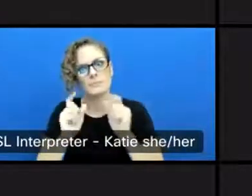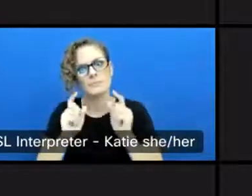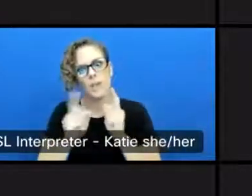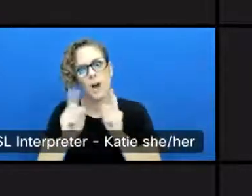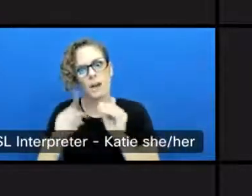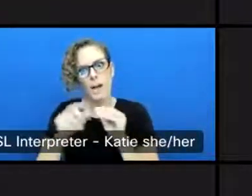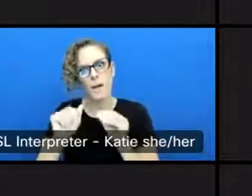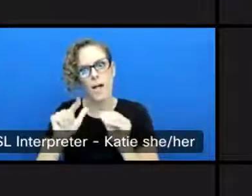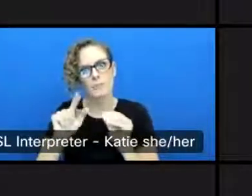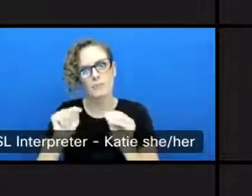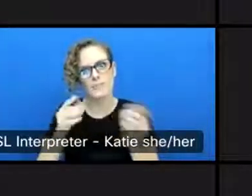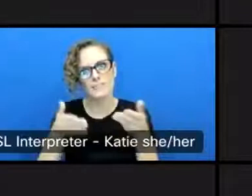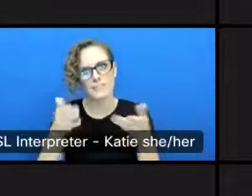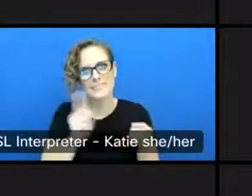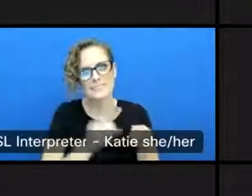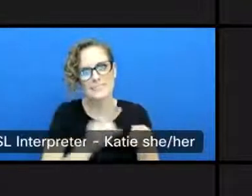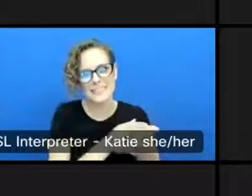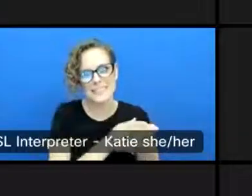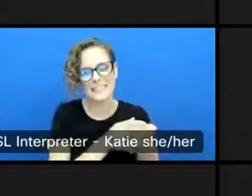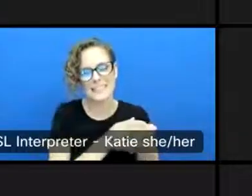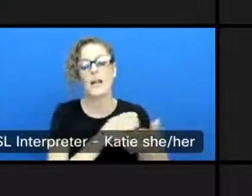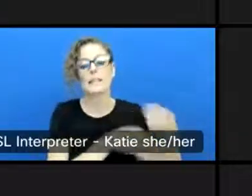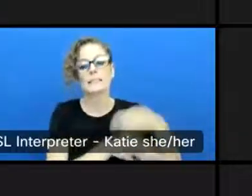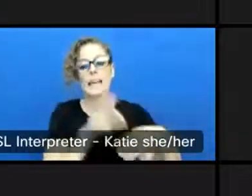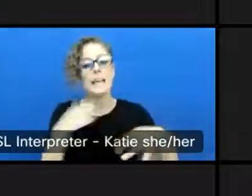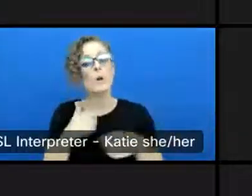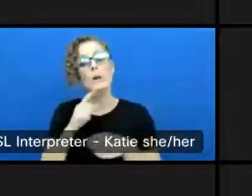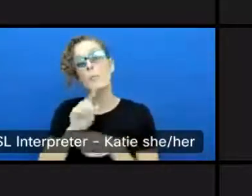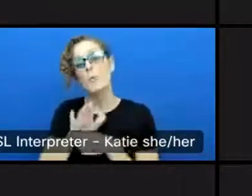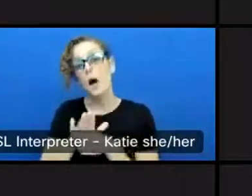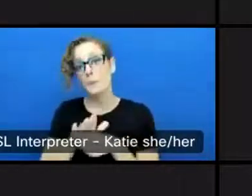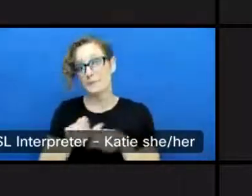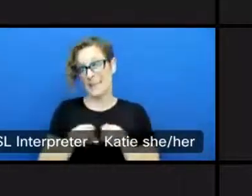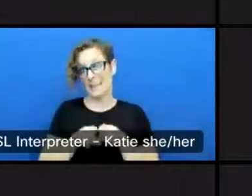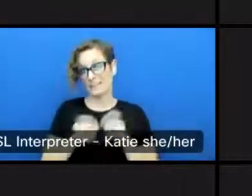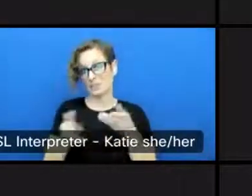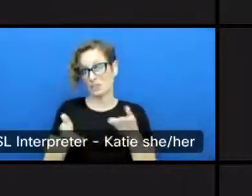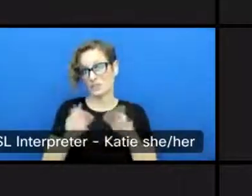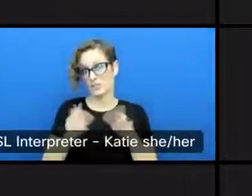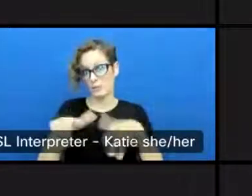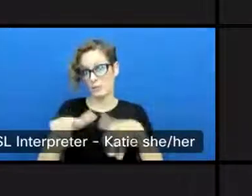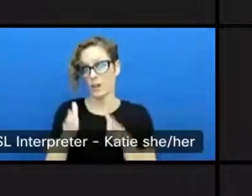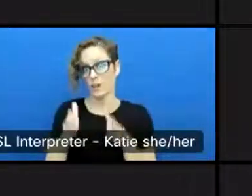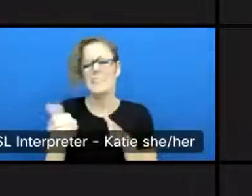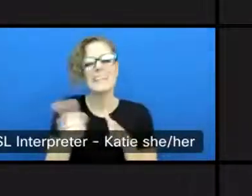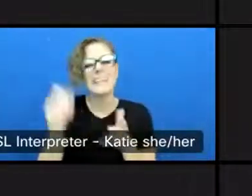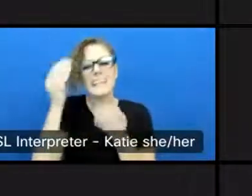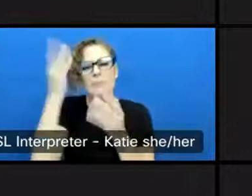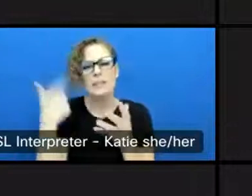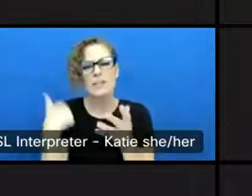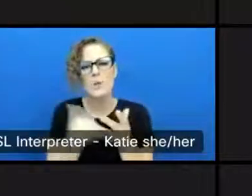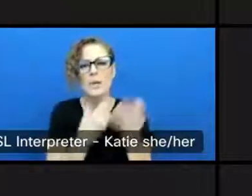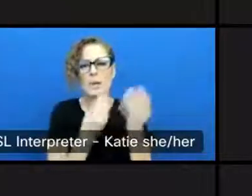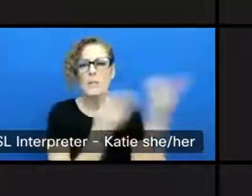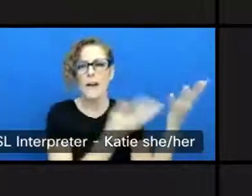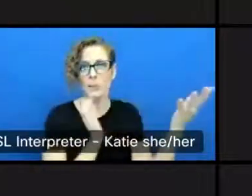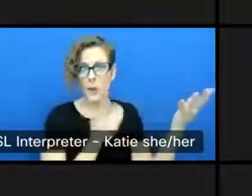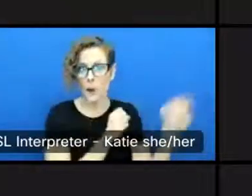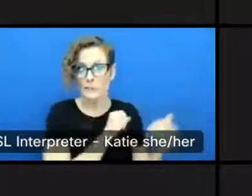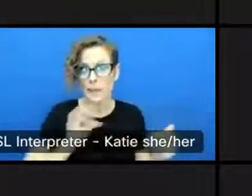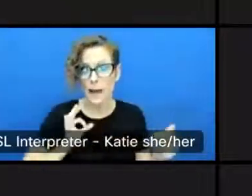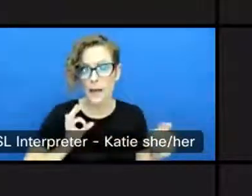think it's at 5 or 6 p.m. Do you know, Tracy? I think you should have it on your calendar, I think. It's September 1st, and I think it's